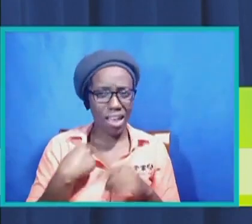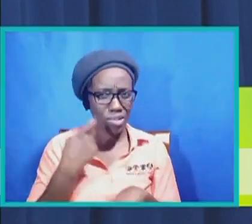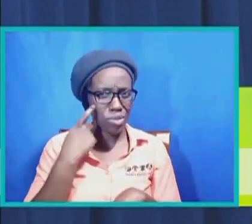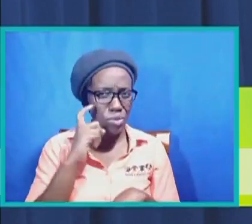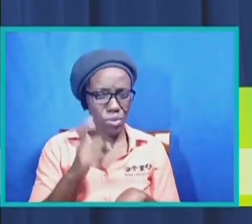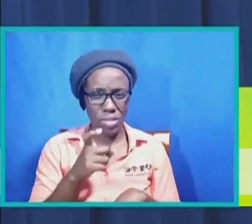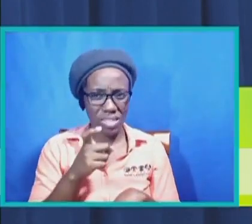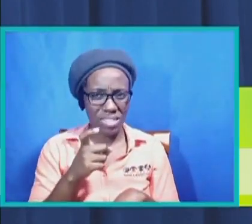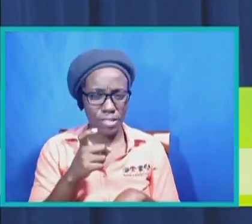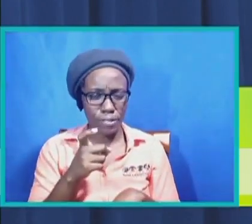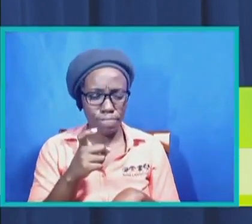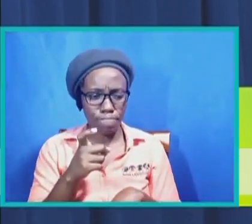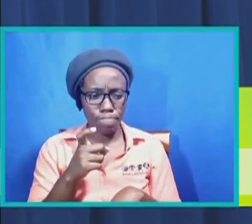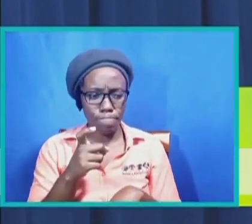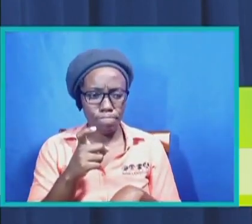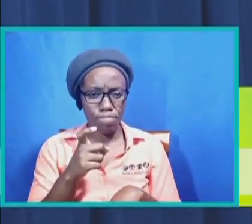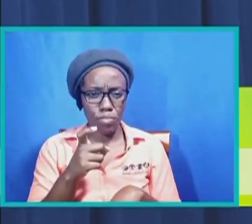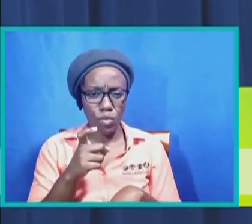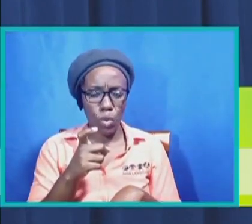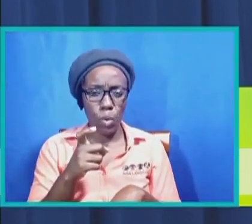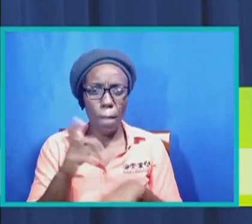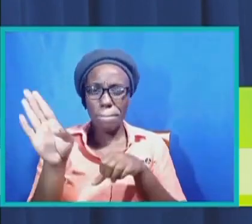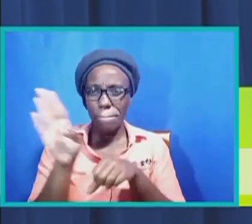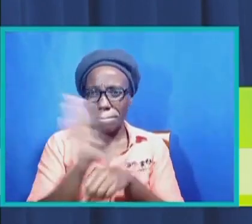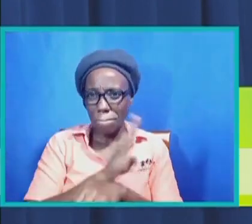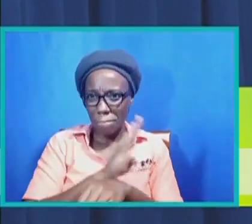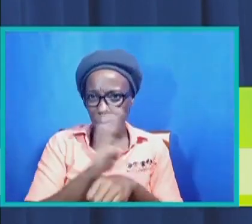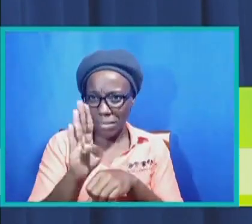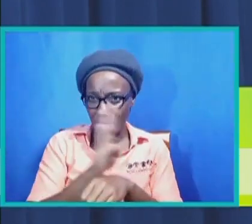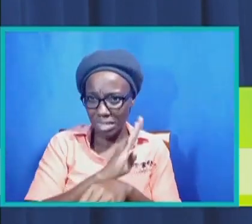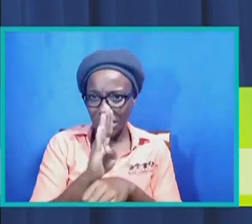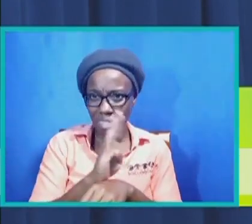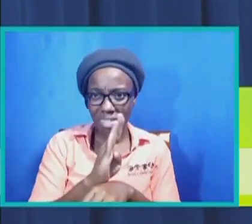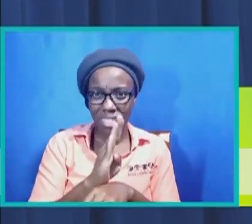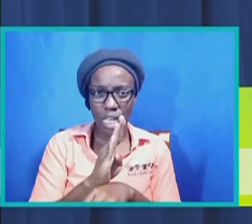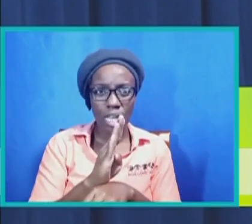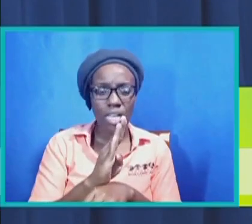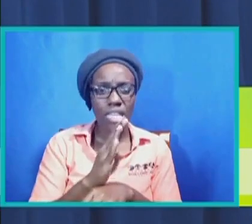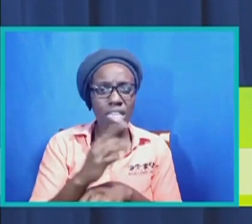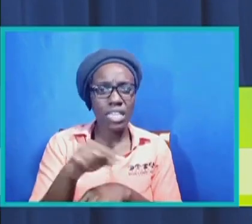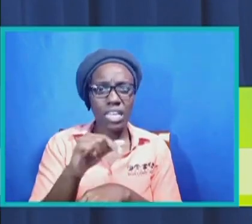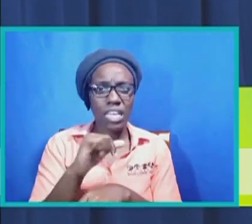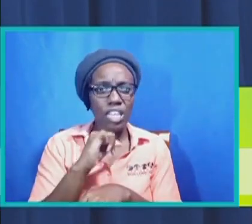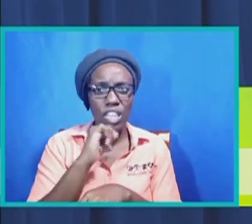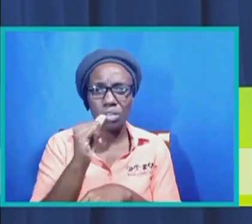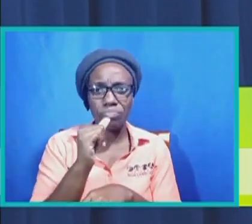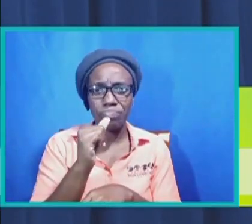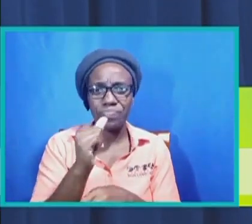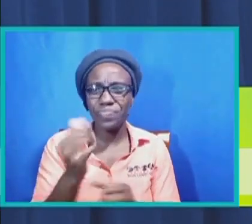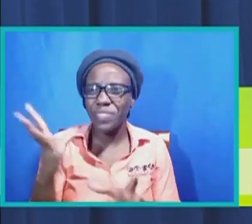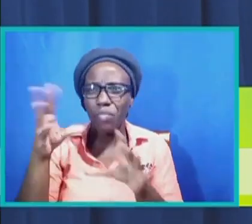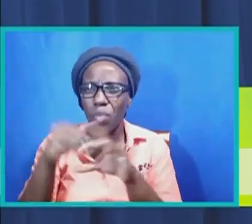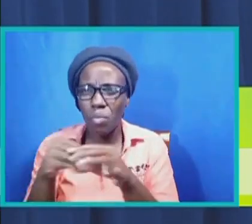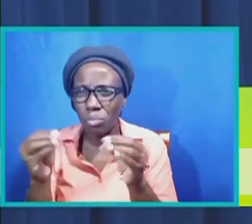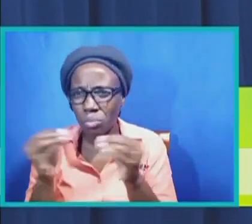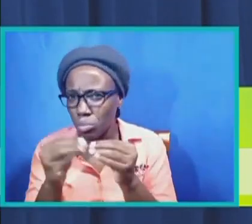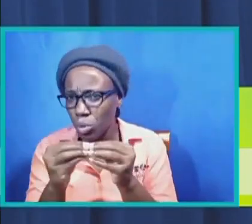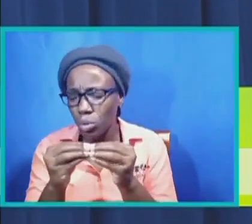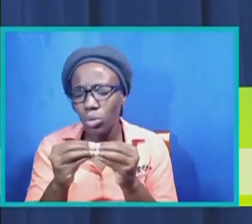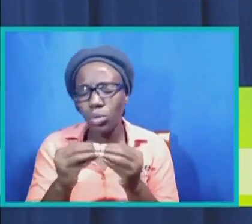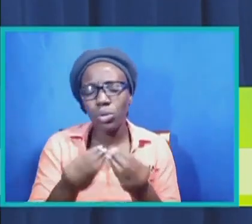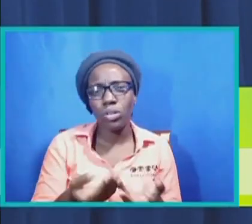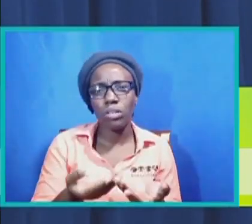is business and employers coming to the fore also, because at the end of the day, the output of the